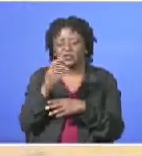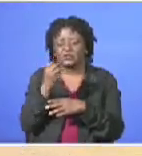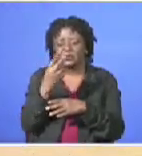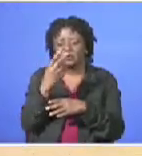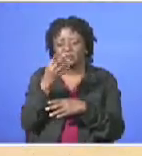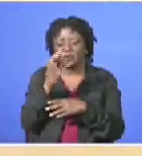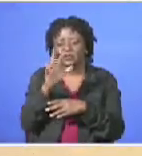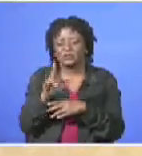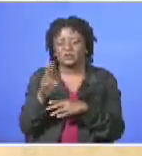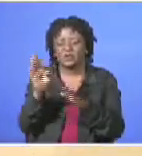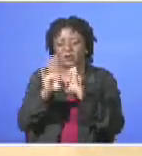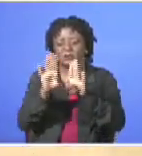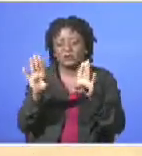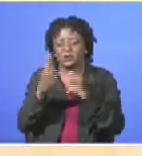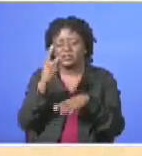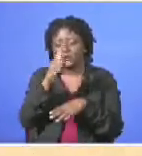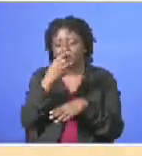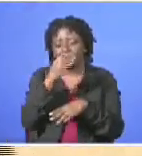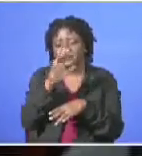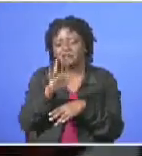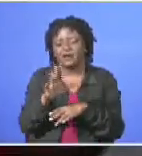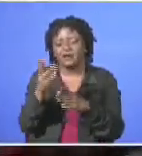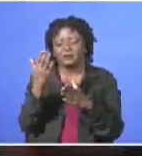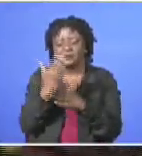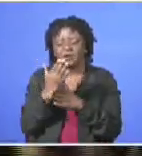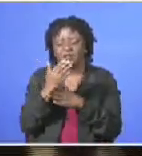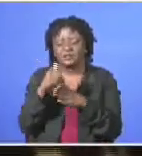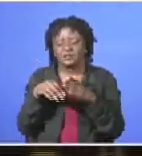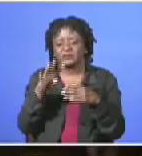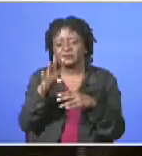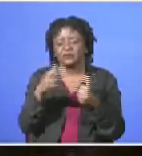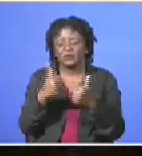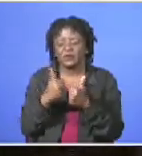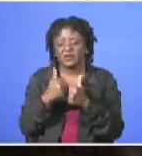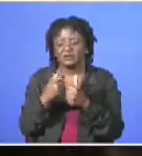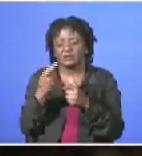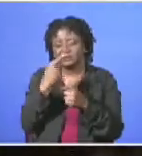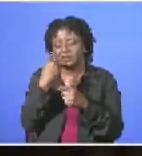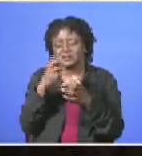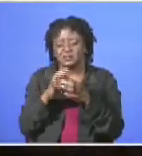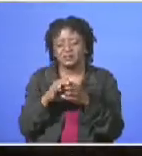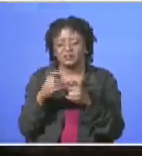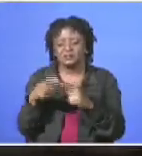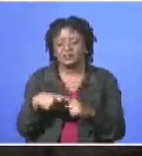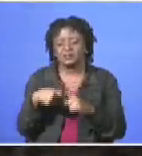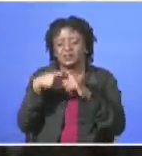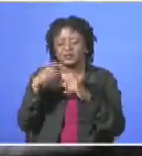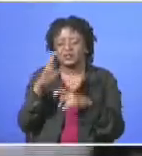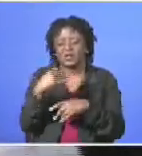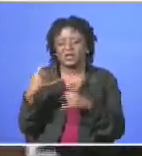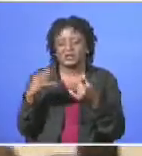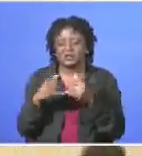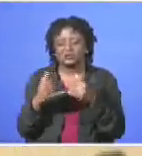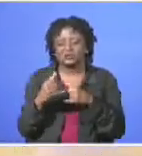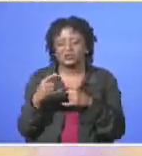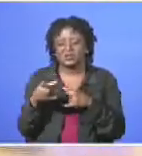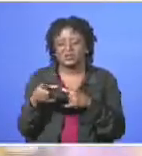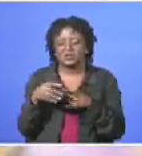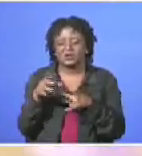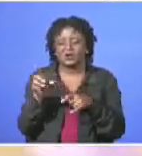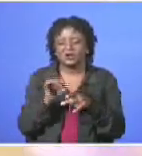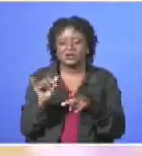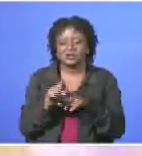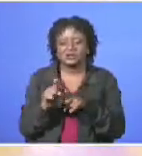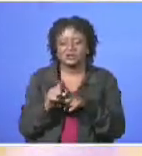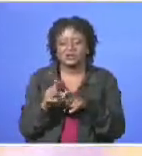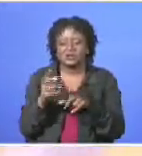12.3 boards, and 1.5 blocks in just 4 appearances due to suspension and injury. The big man has also pulled down double-digit boards